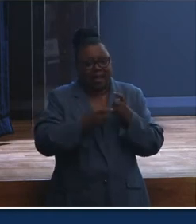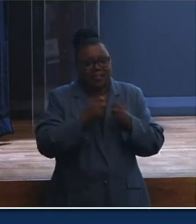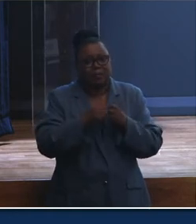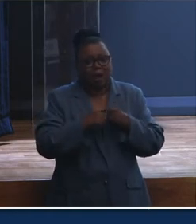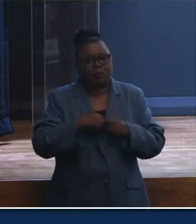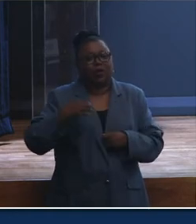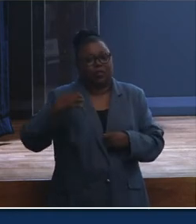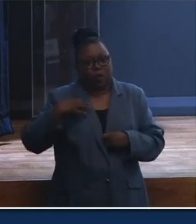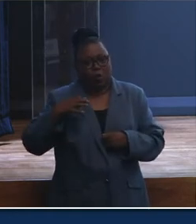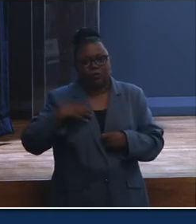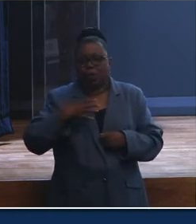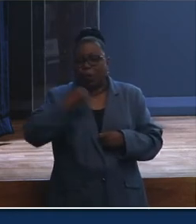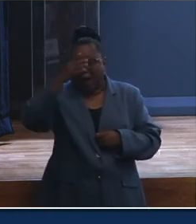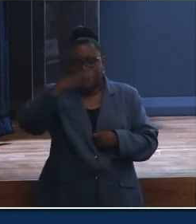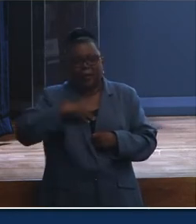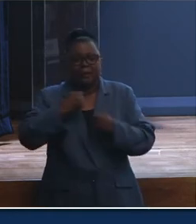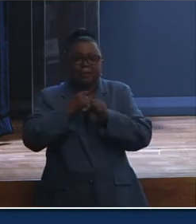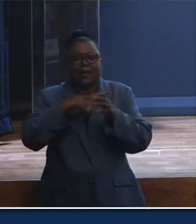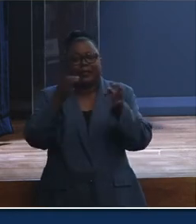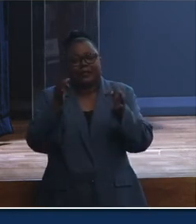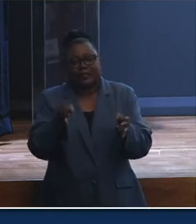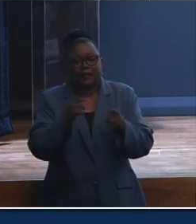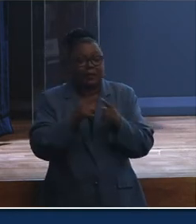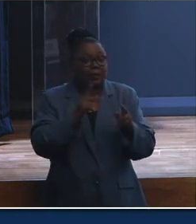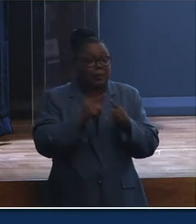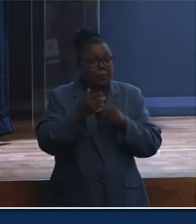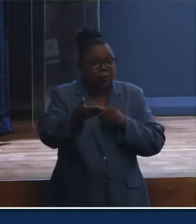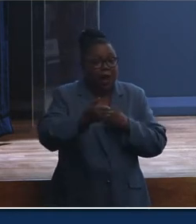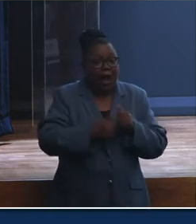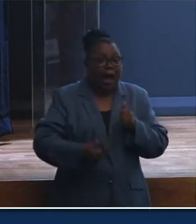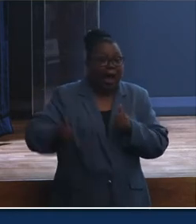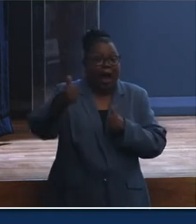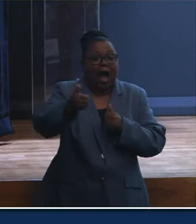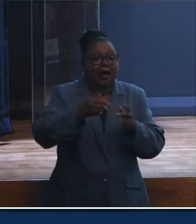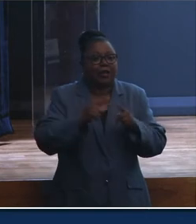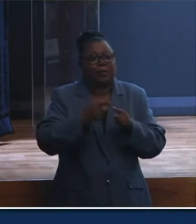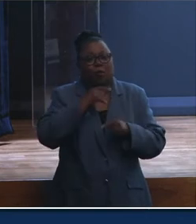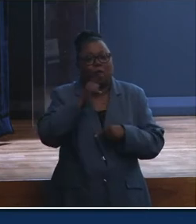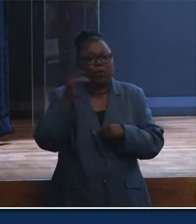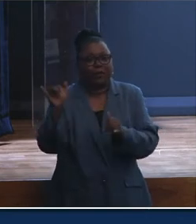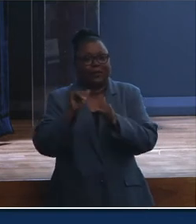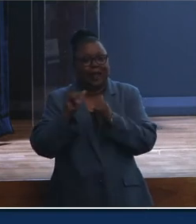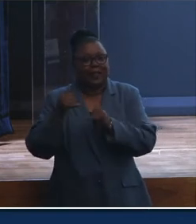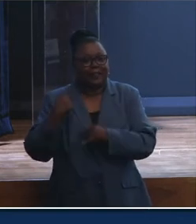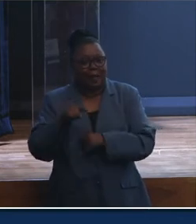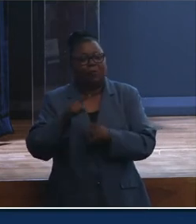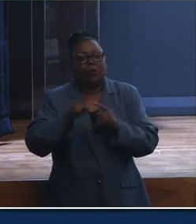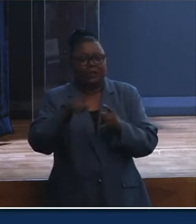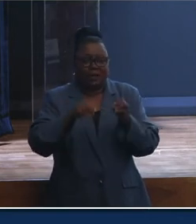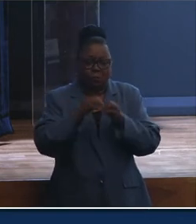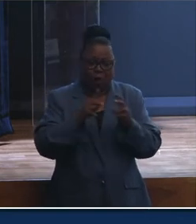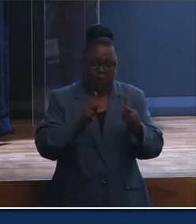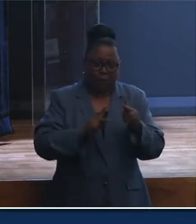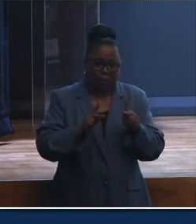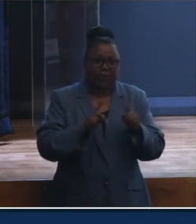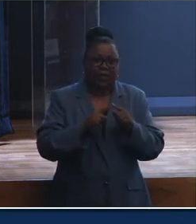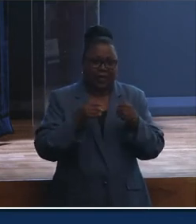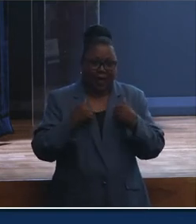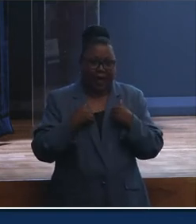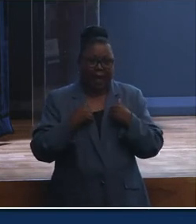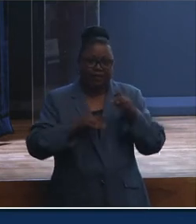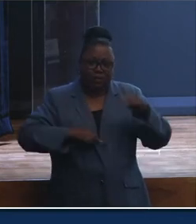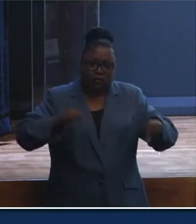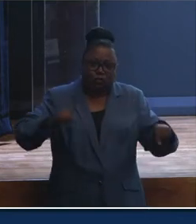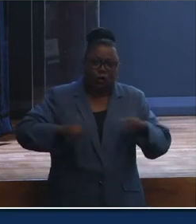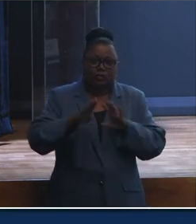with coaches. White men making the decisions because people hire people who look like them. We need more people that have a